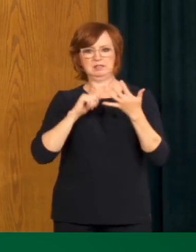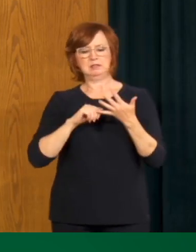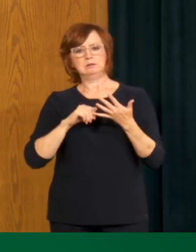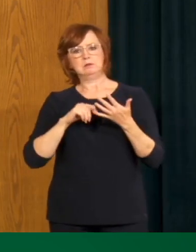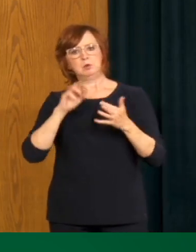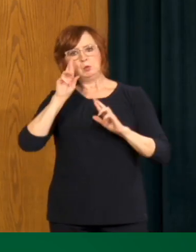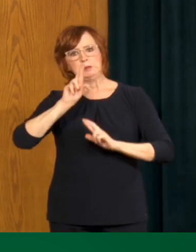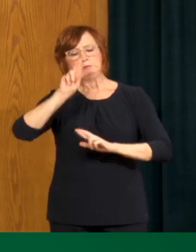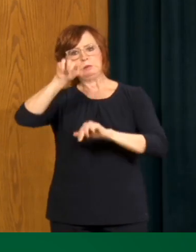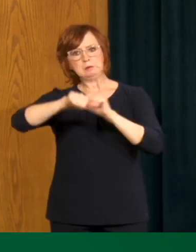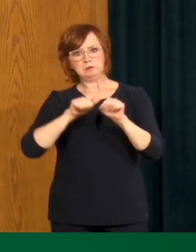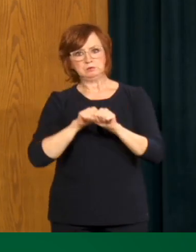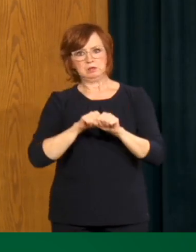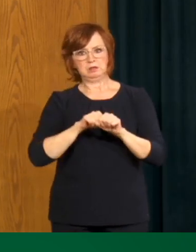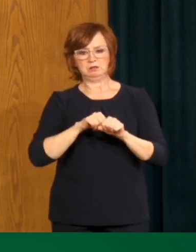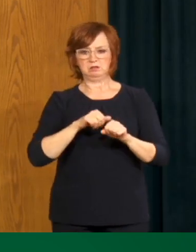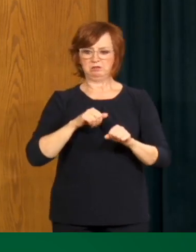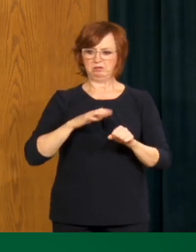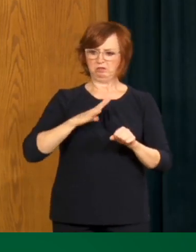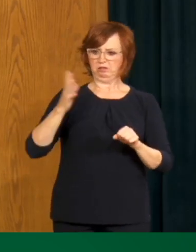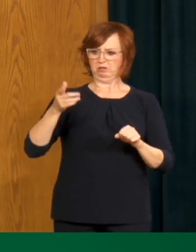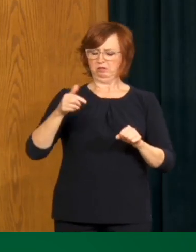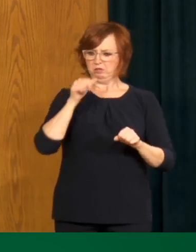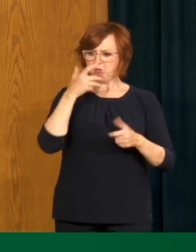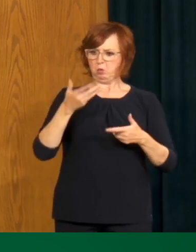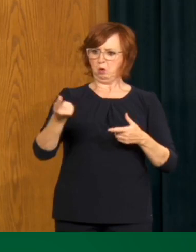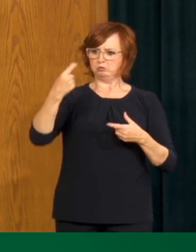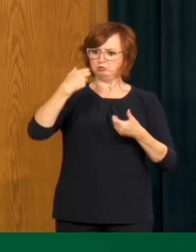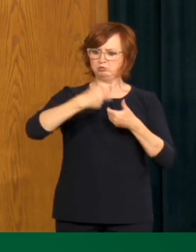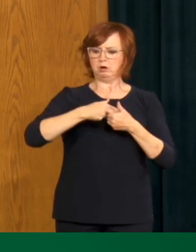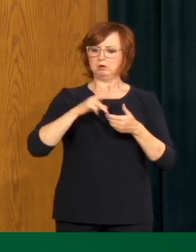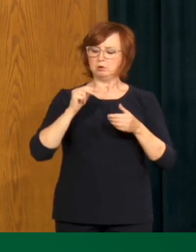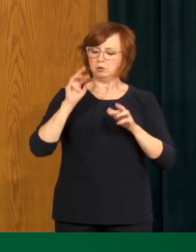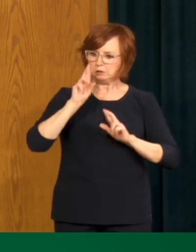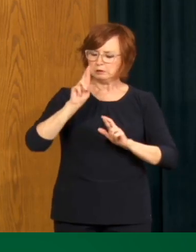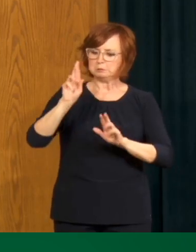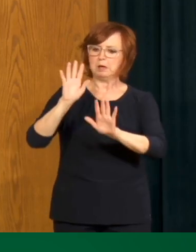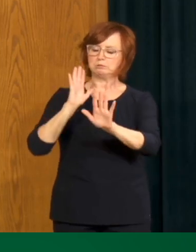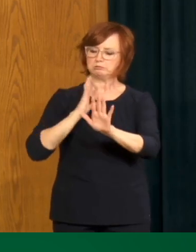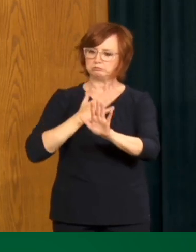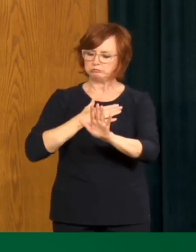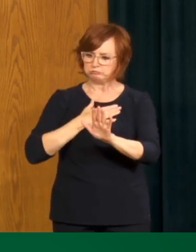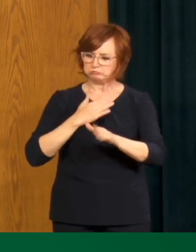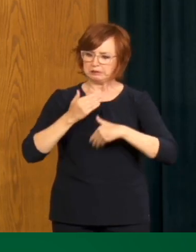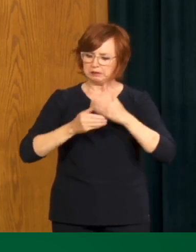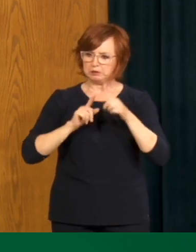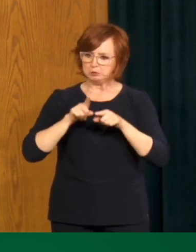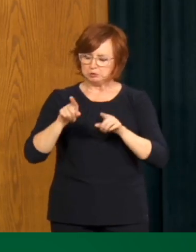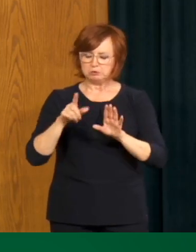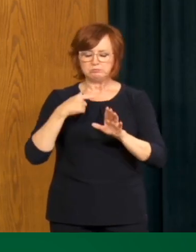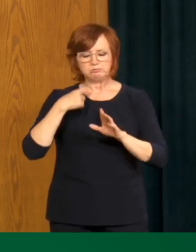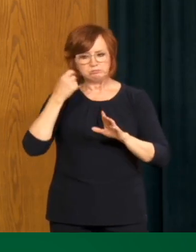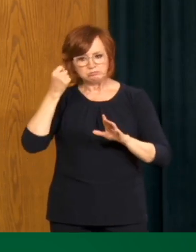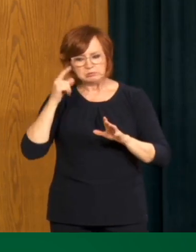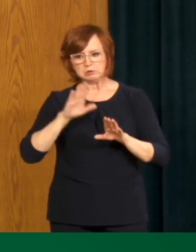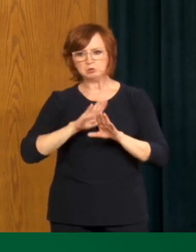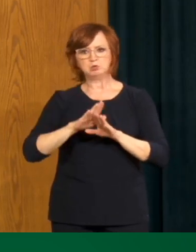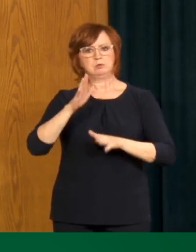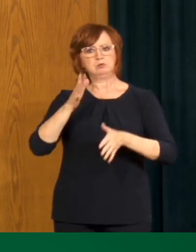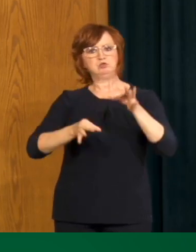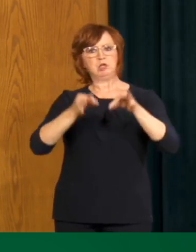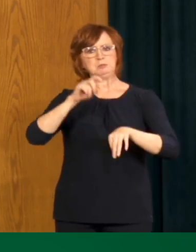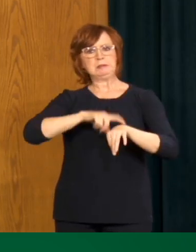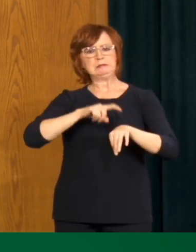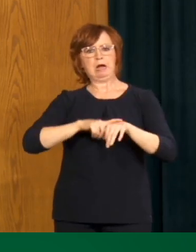is not feeling comfortable in attending an event that you're putting on, we need to allow them to not attend that event and not be judgmental. This is